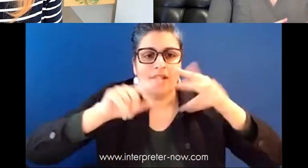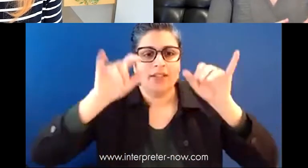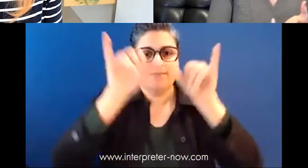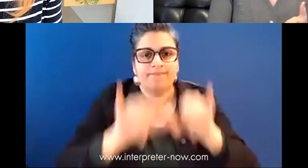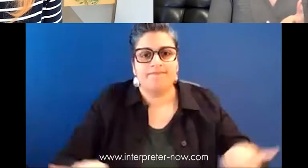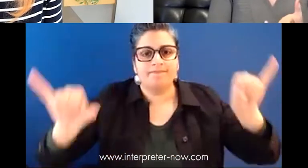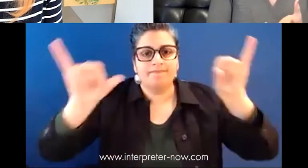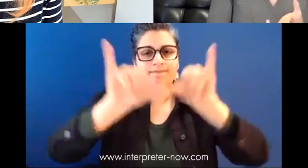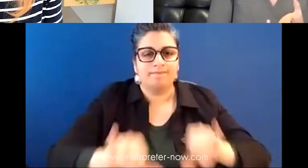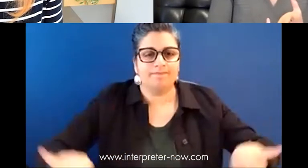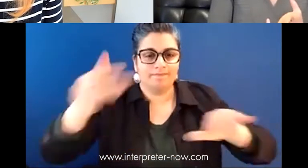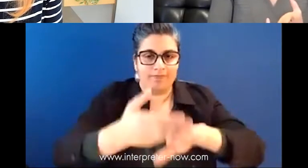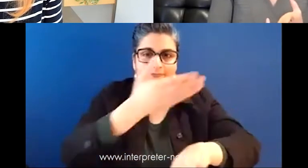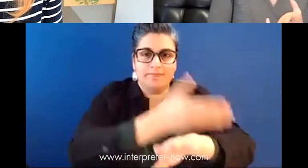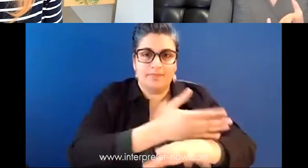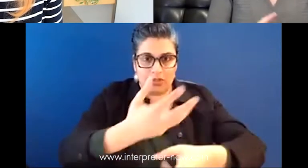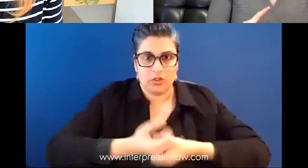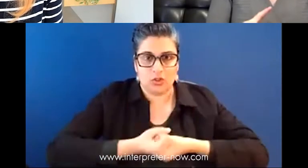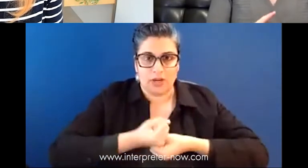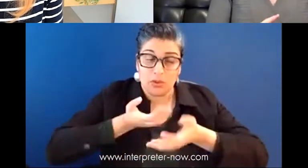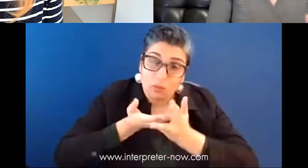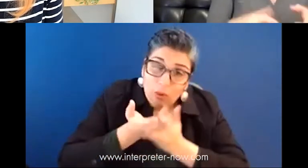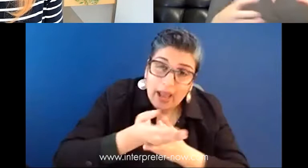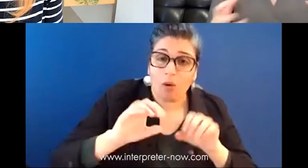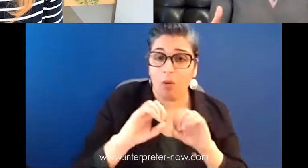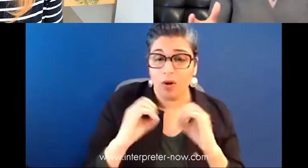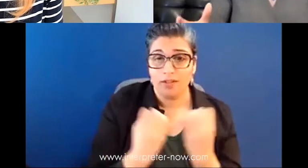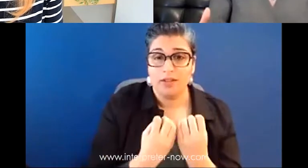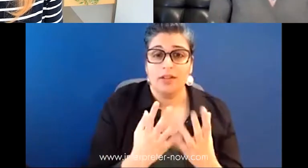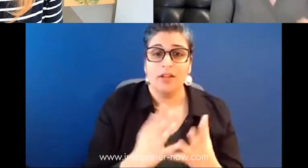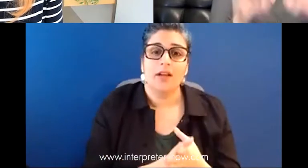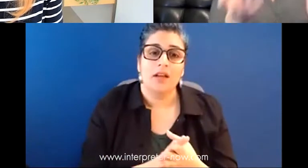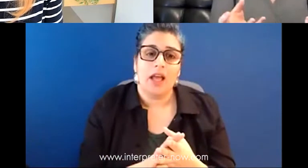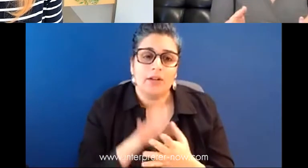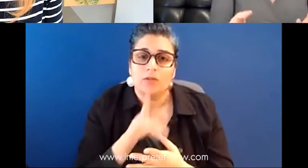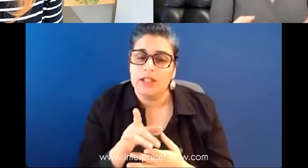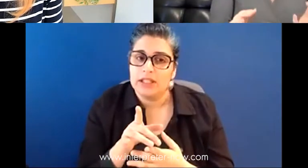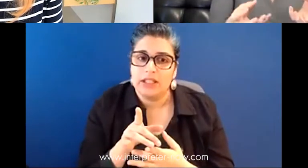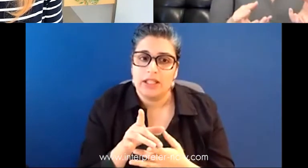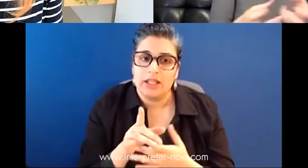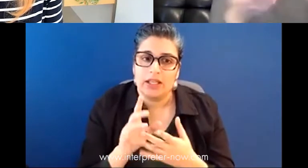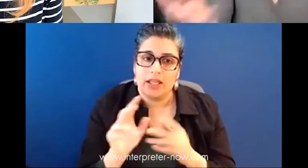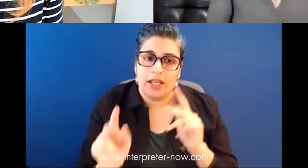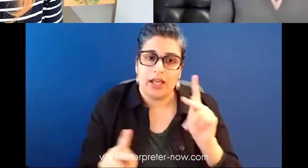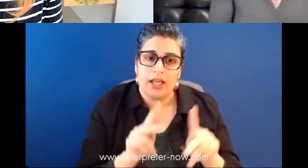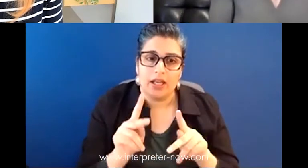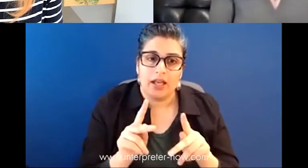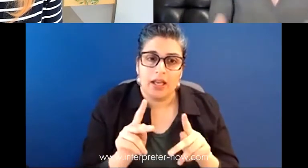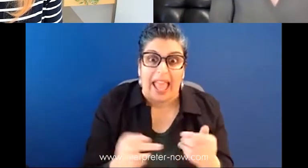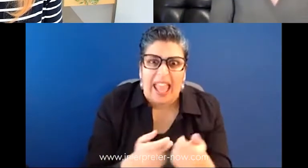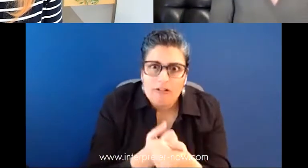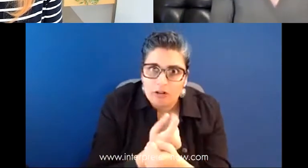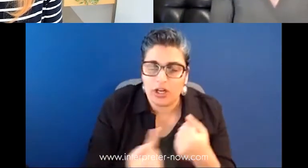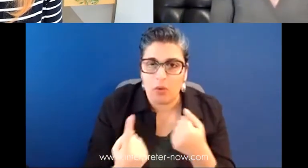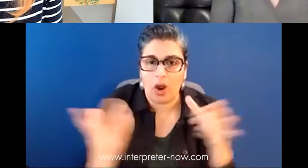consistently increase trust throughout organizations, and really brought people, everyone, into